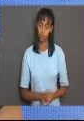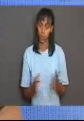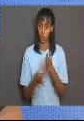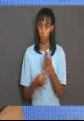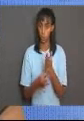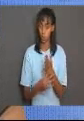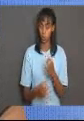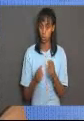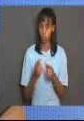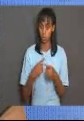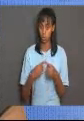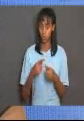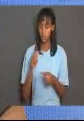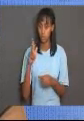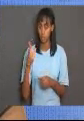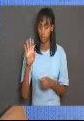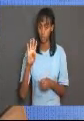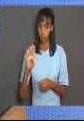Oil accounts for